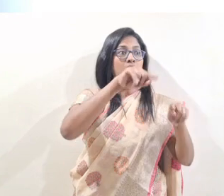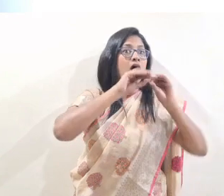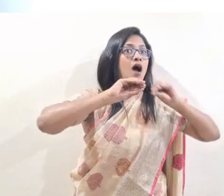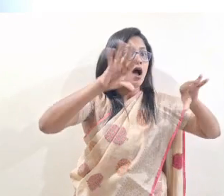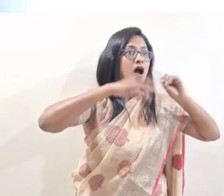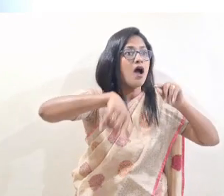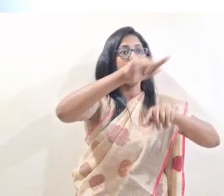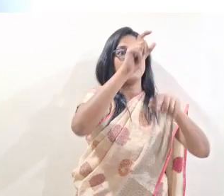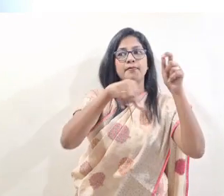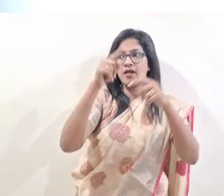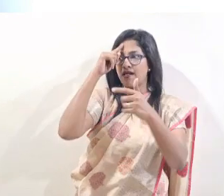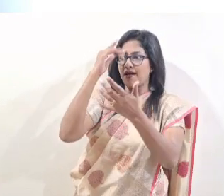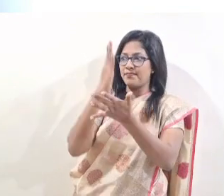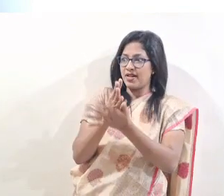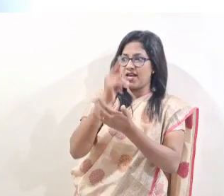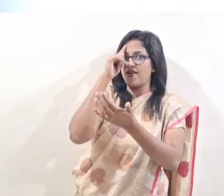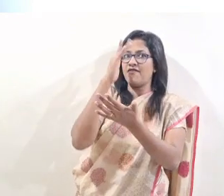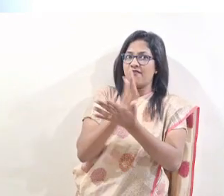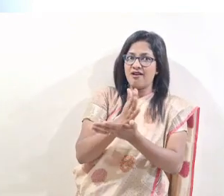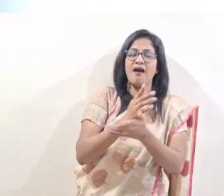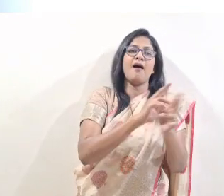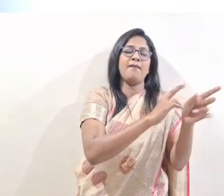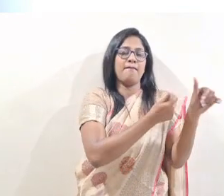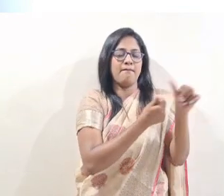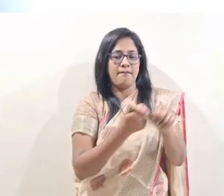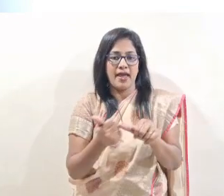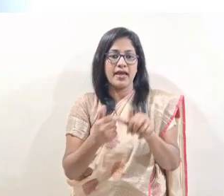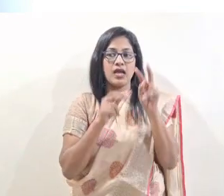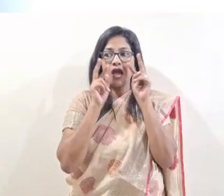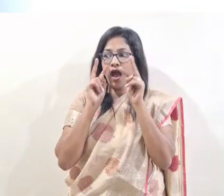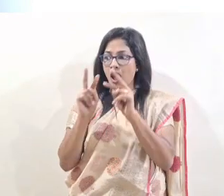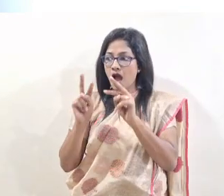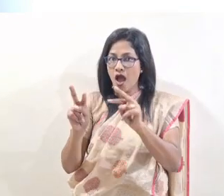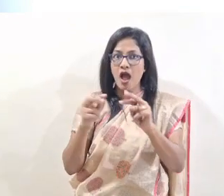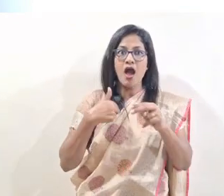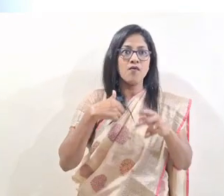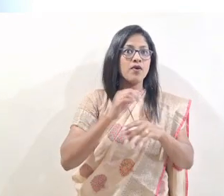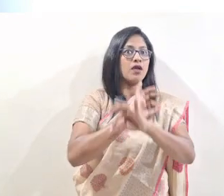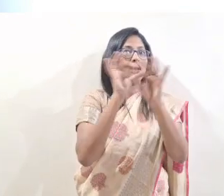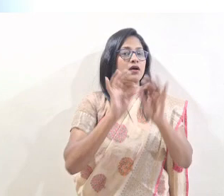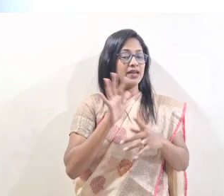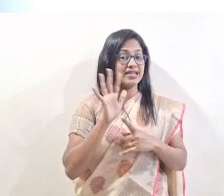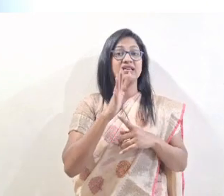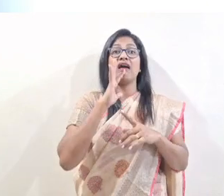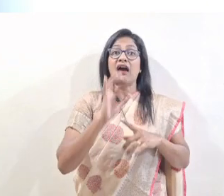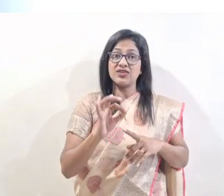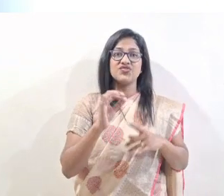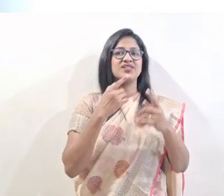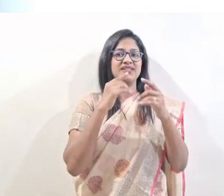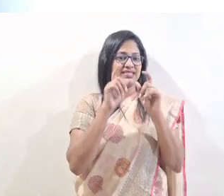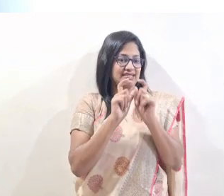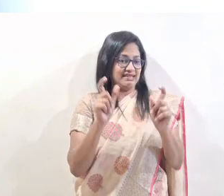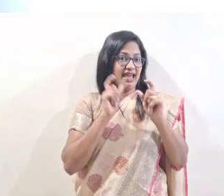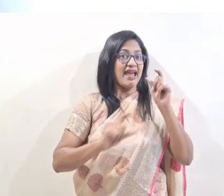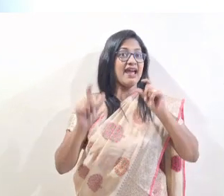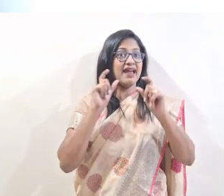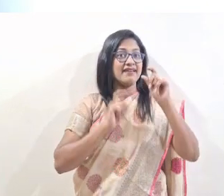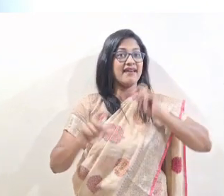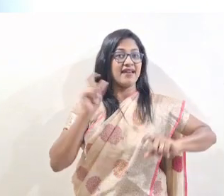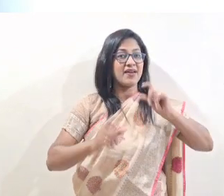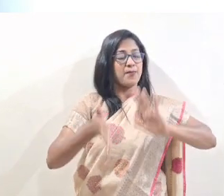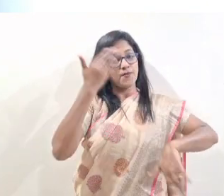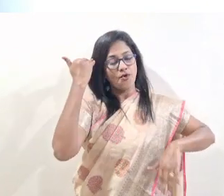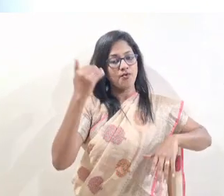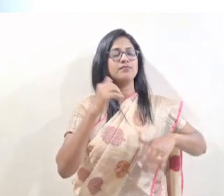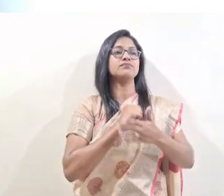in us, and they started coming to metros, and they have seen everything that is what we said is being practiced. So they gradually